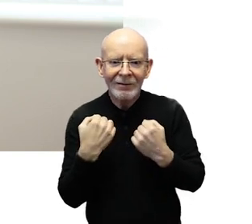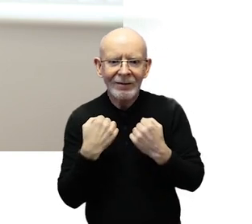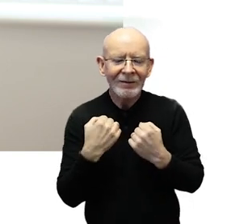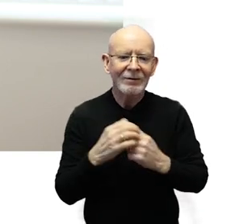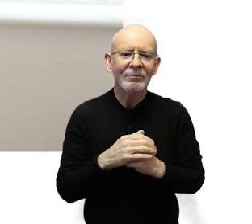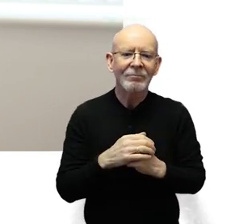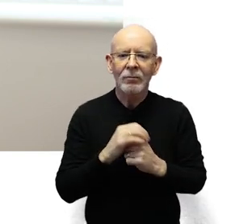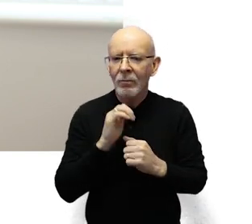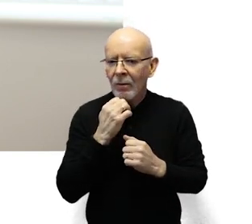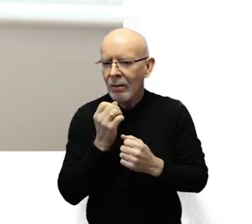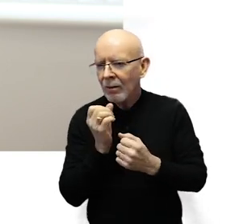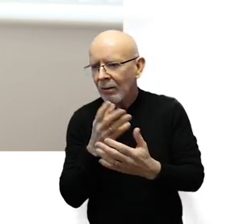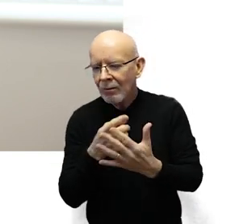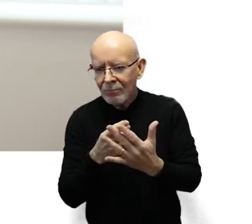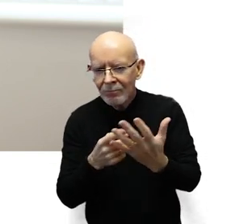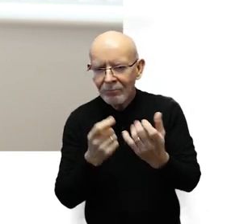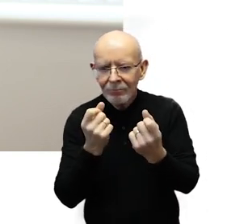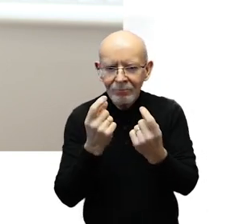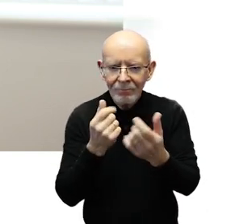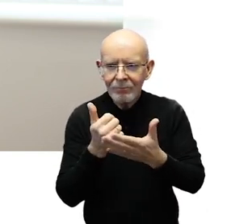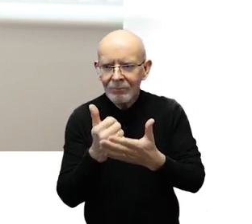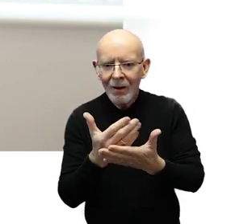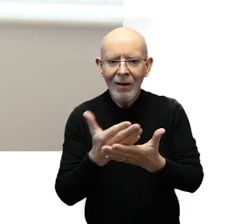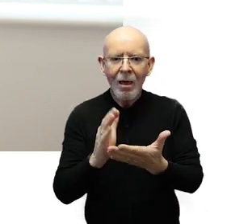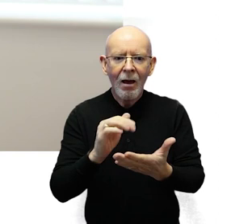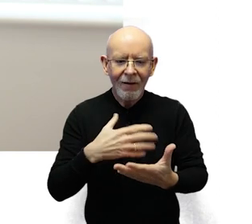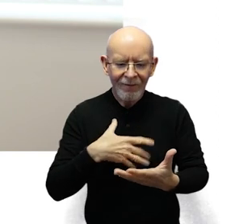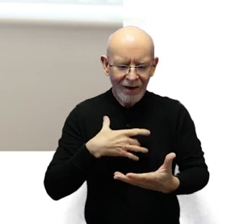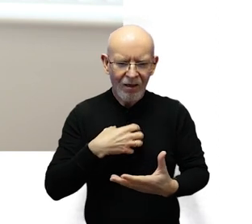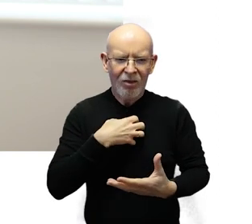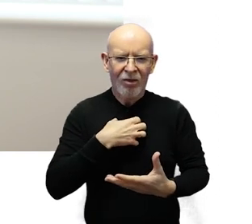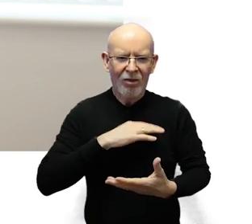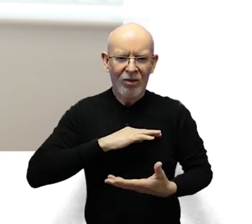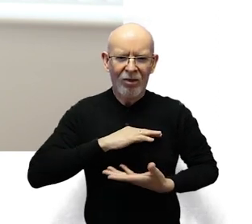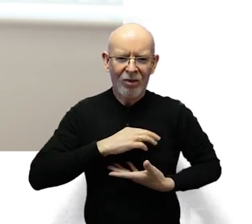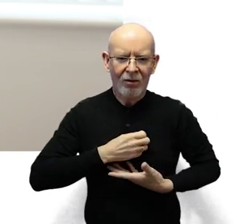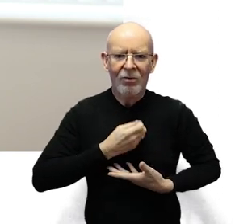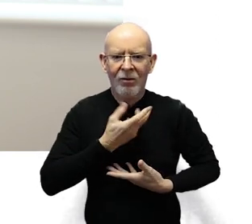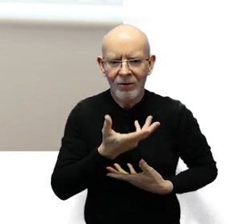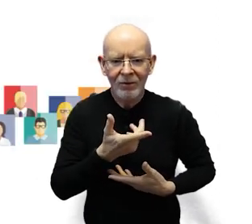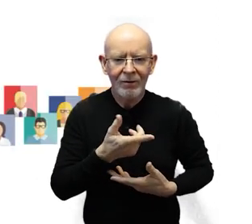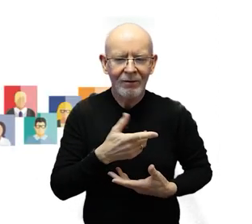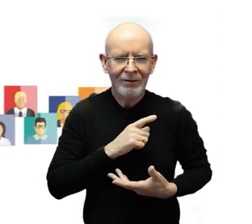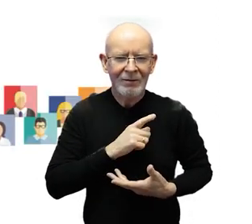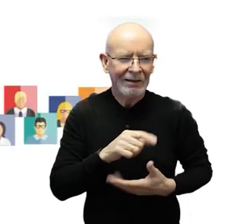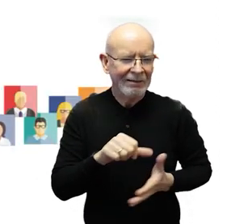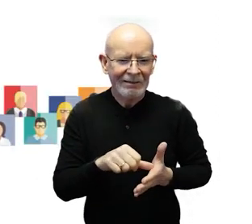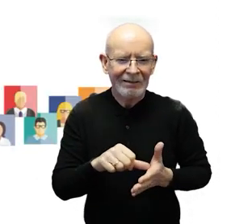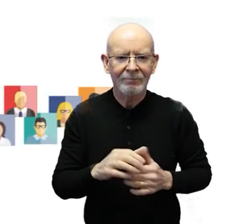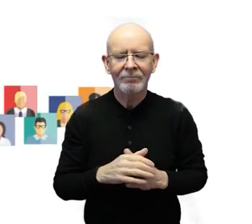will also provide you with tools to help clear your chest of secretions if this is a symptom that you are experiencing.